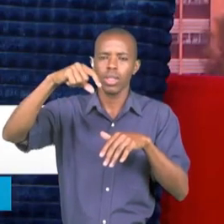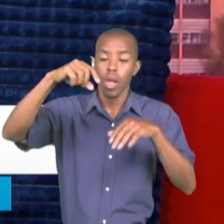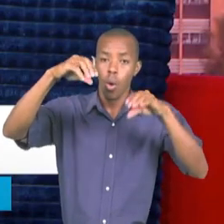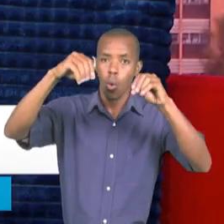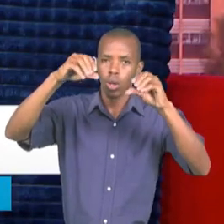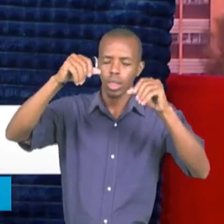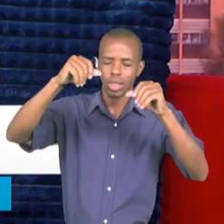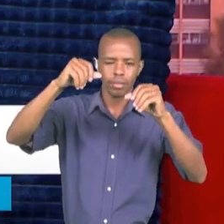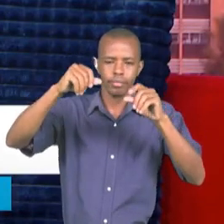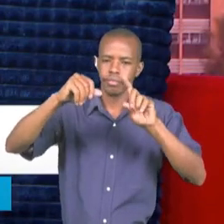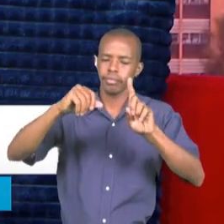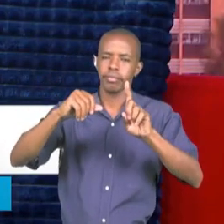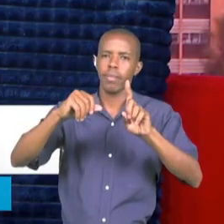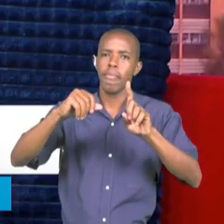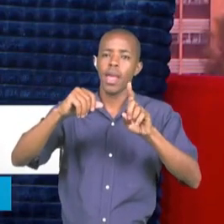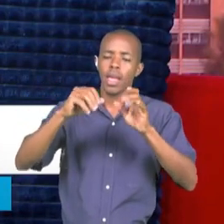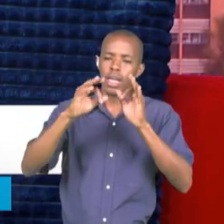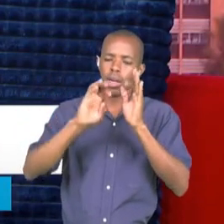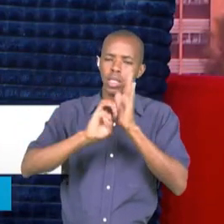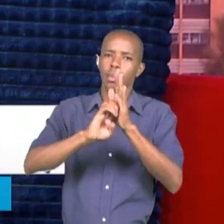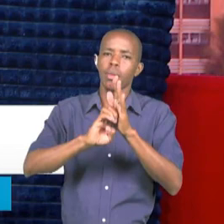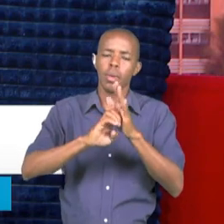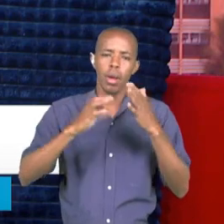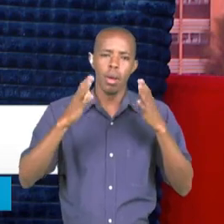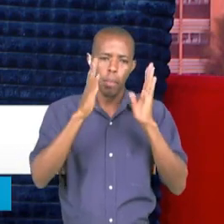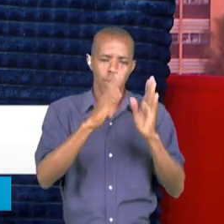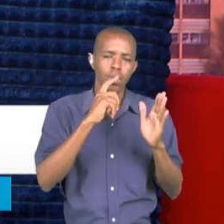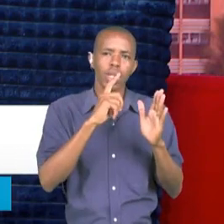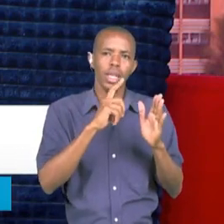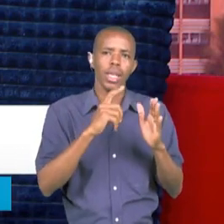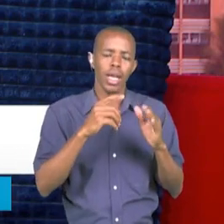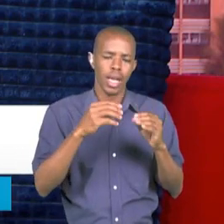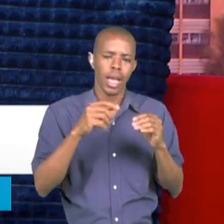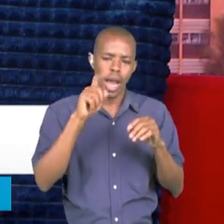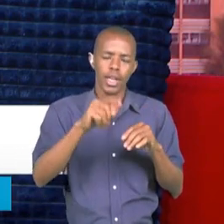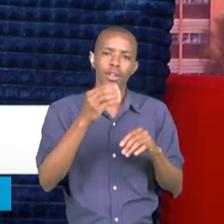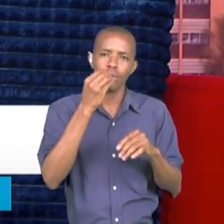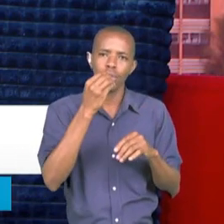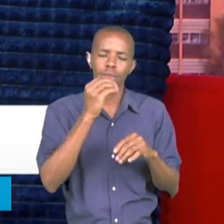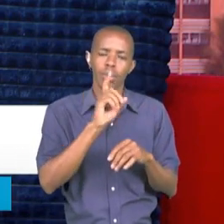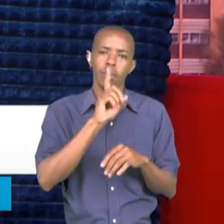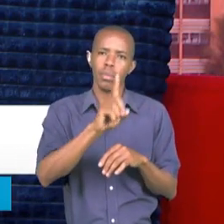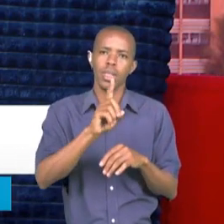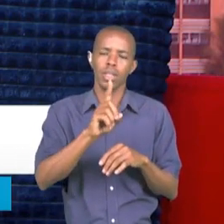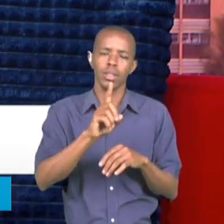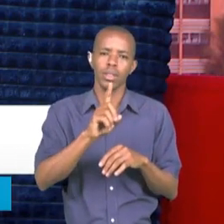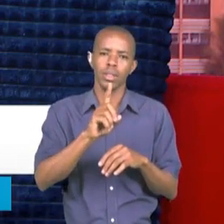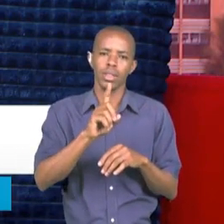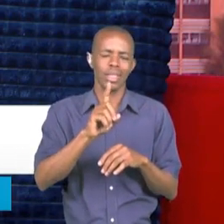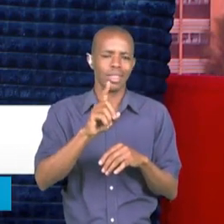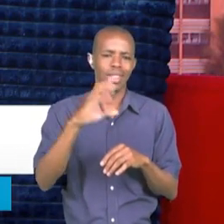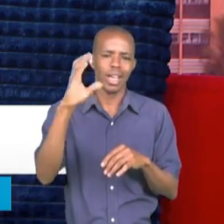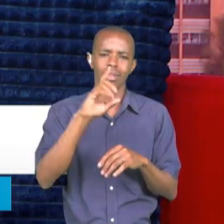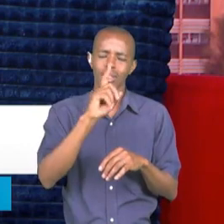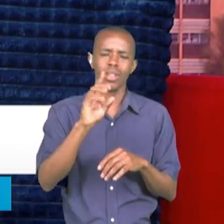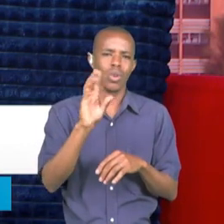zingine mtu akikwambia maybe anataka food ya 100 bob, you politely decline and say haiwezekani, because first of